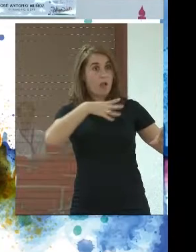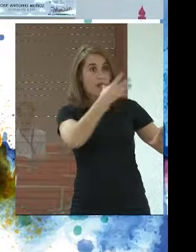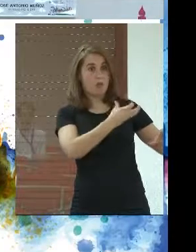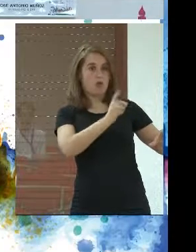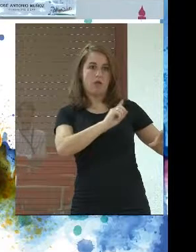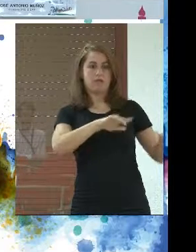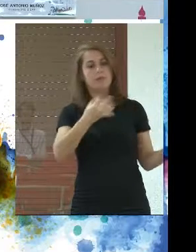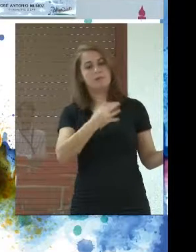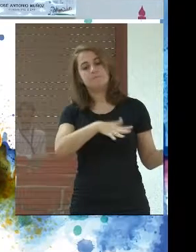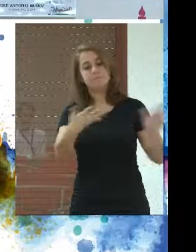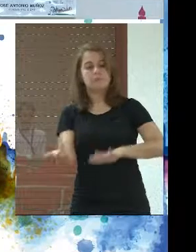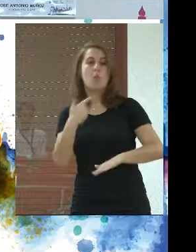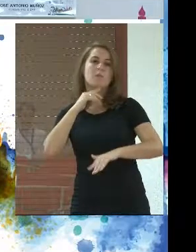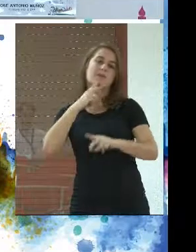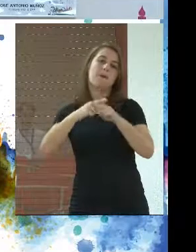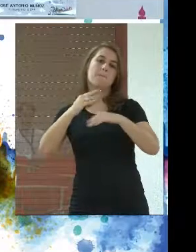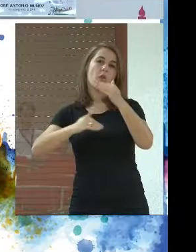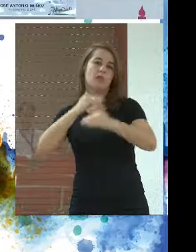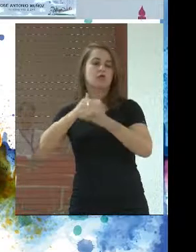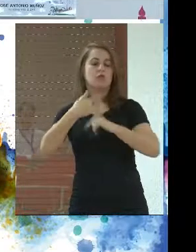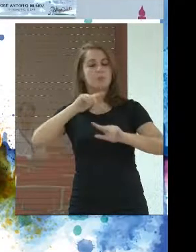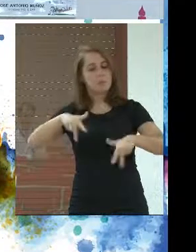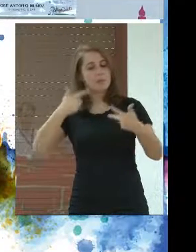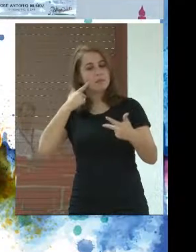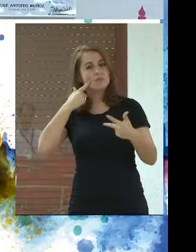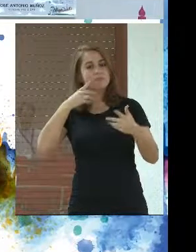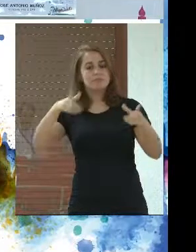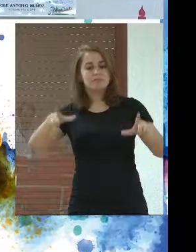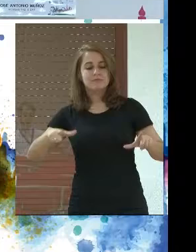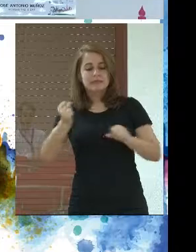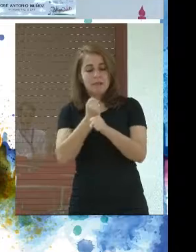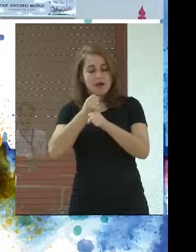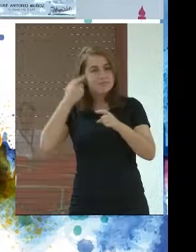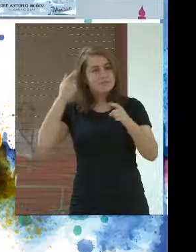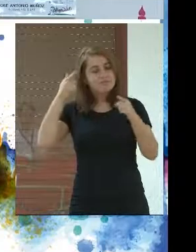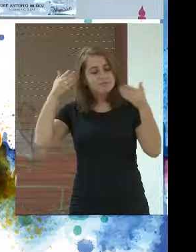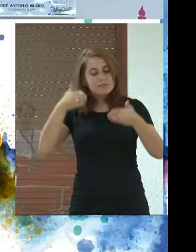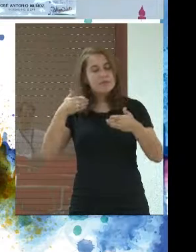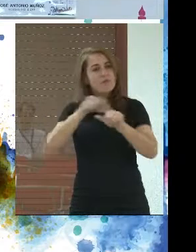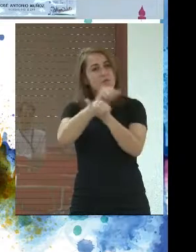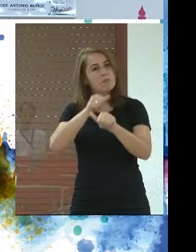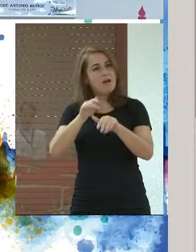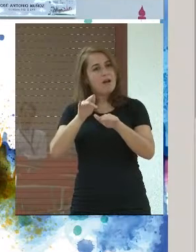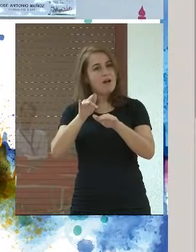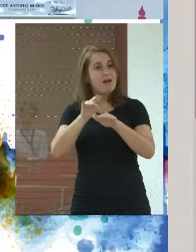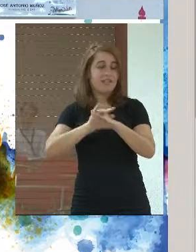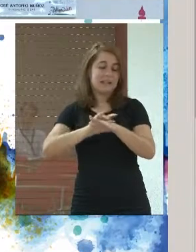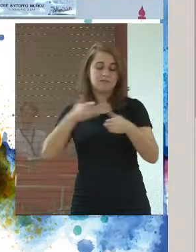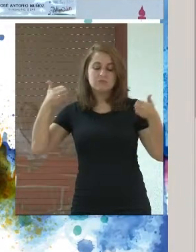maps that we download from there have to go through a process that can help us to work with them in a digital way.